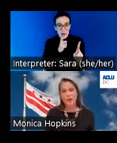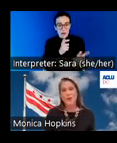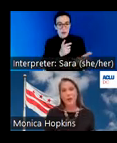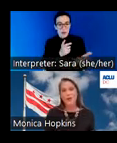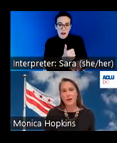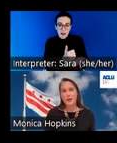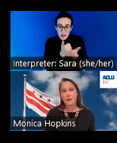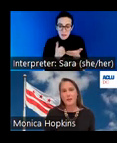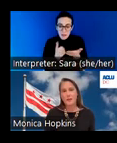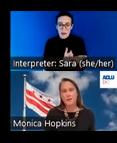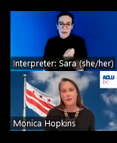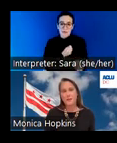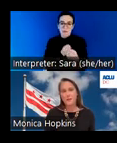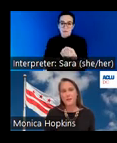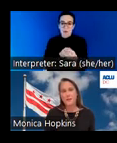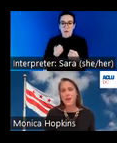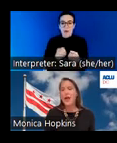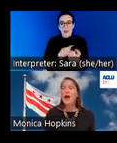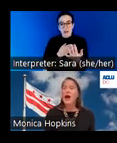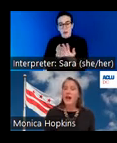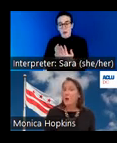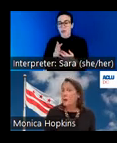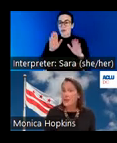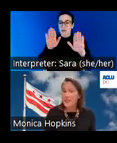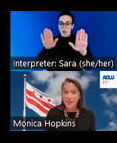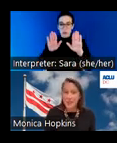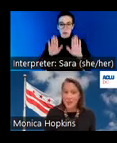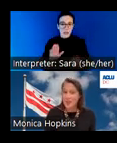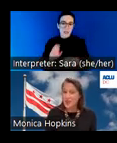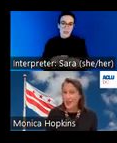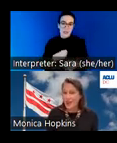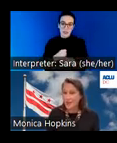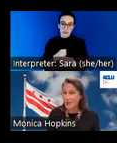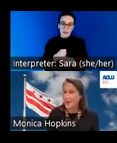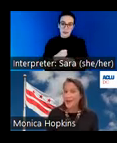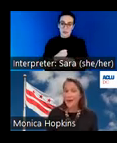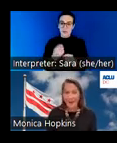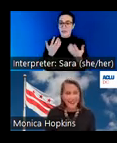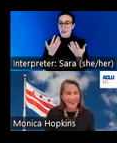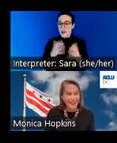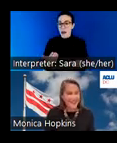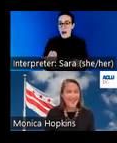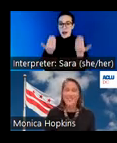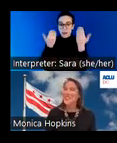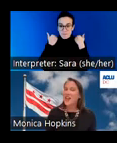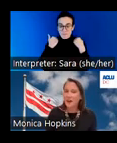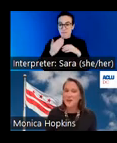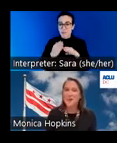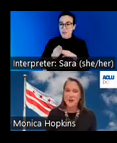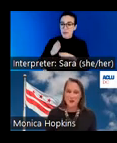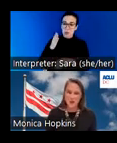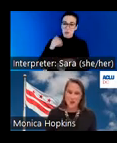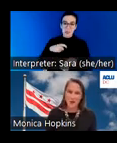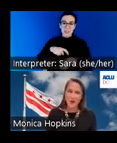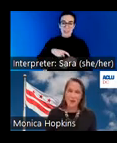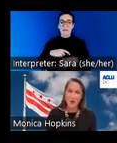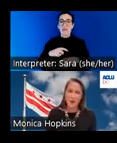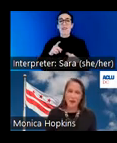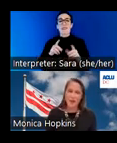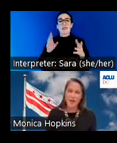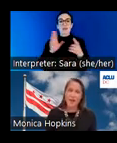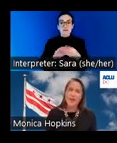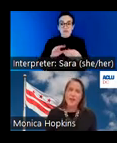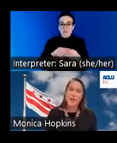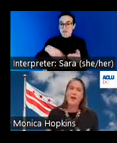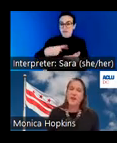through a really great year. I don't want to take too much time from my colleagues to tell you about this great